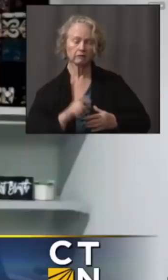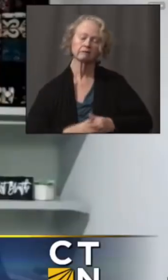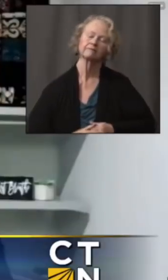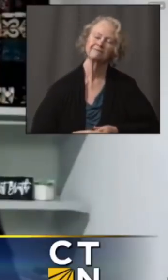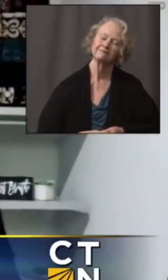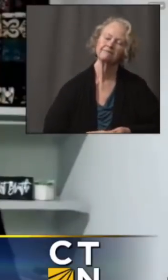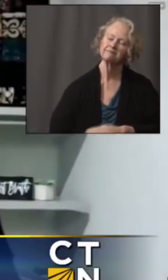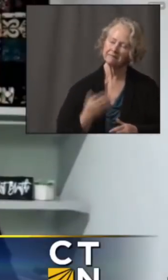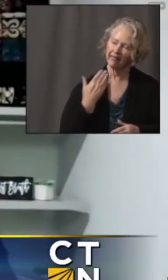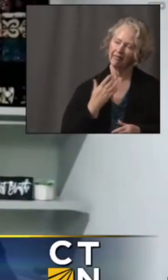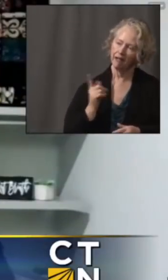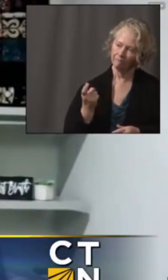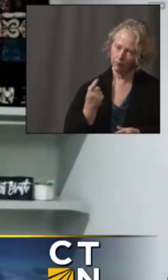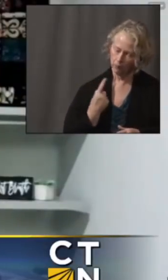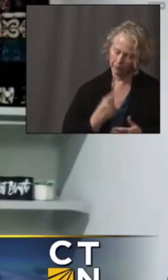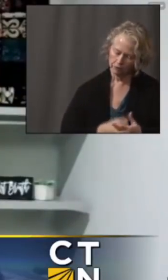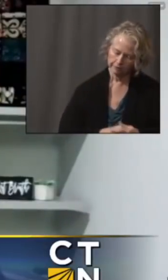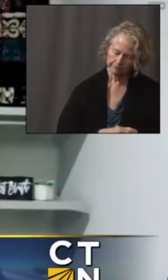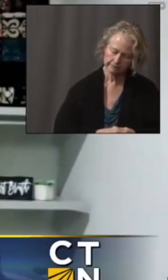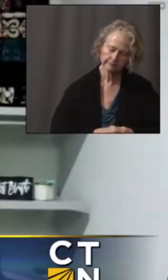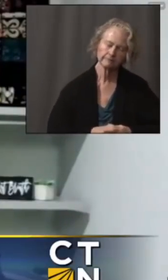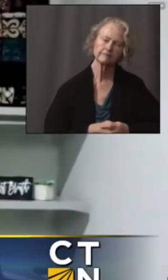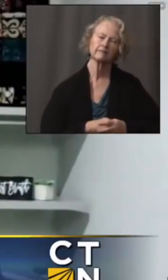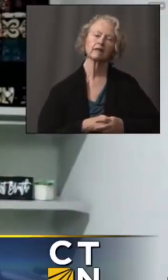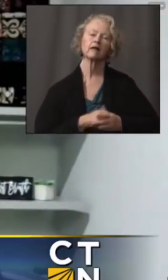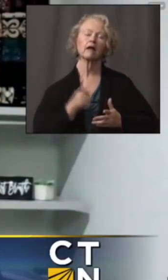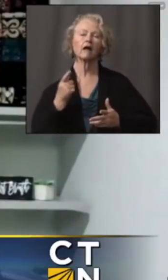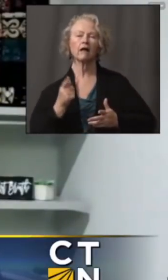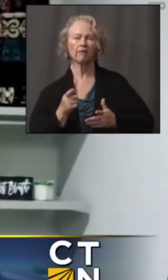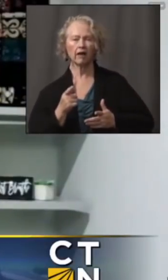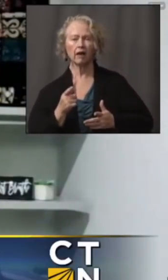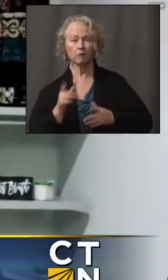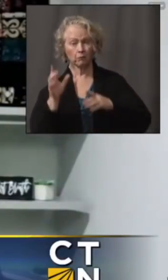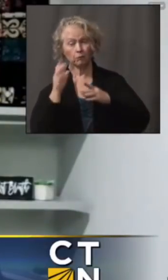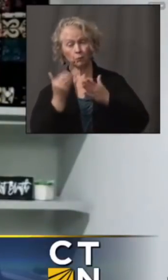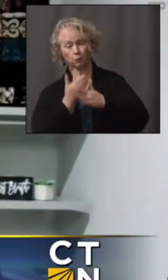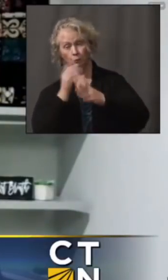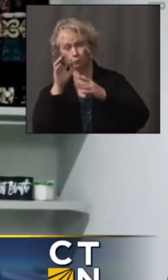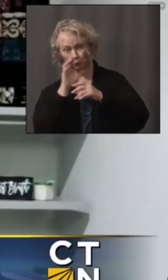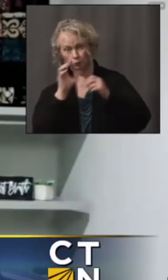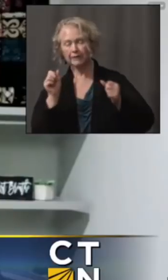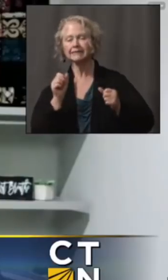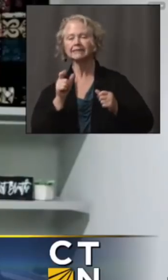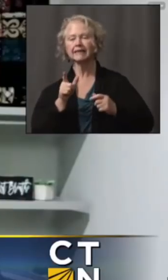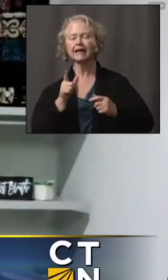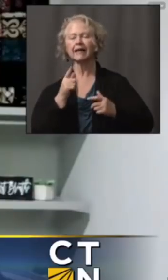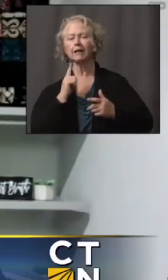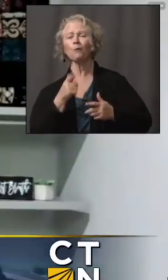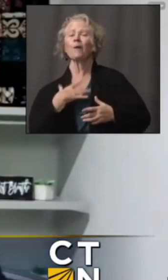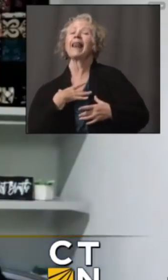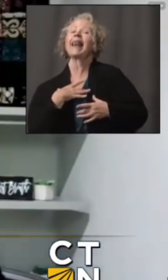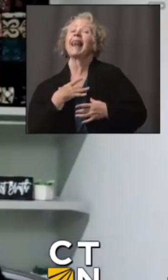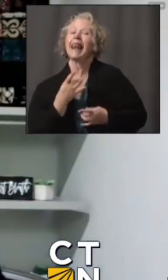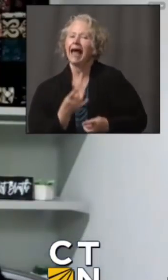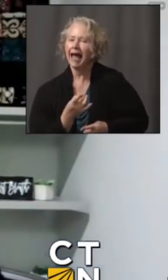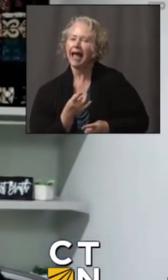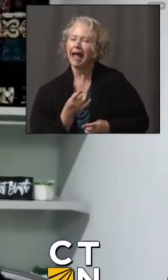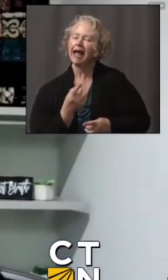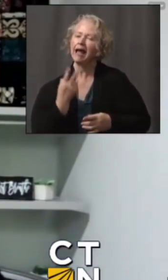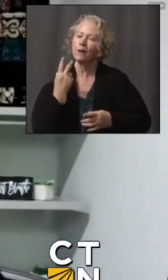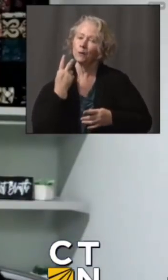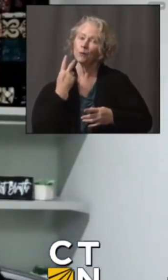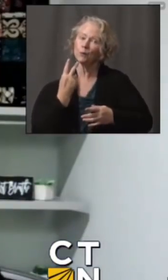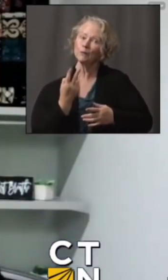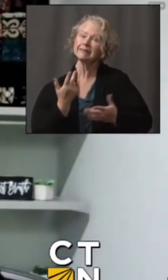Thank you for your question. I mean, the president-elect has said on multiple occasions that he would like to see us get to